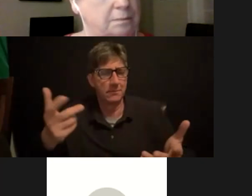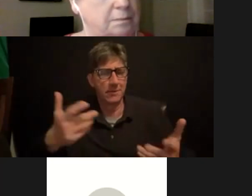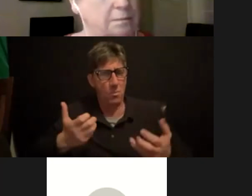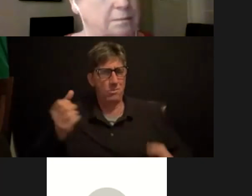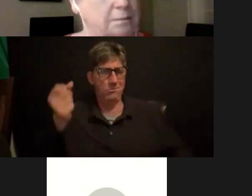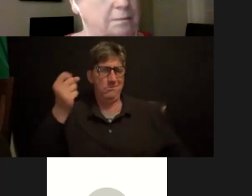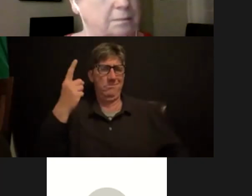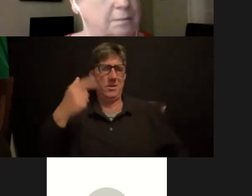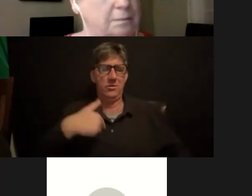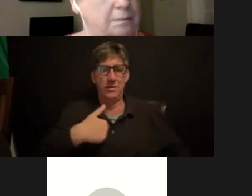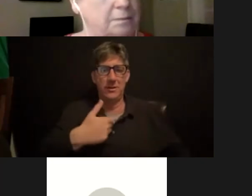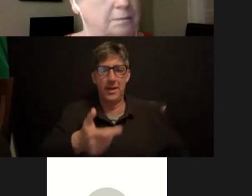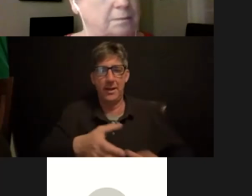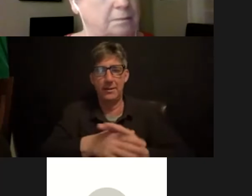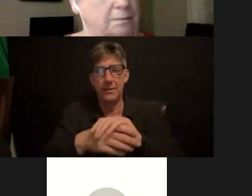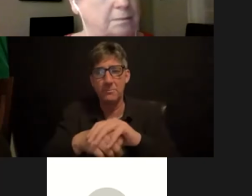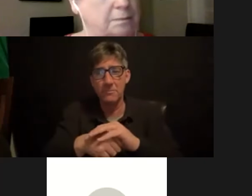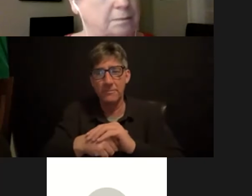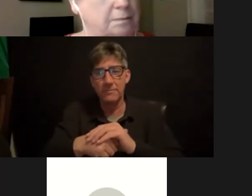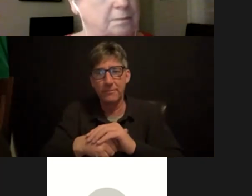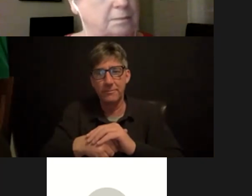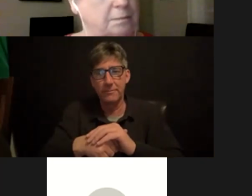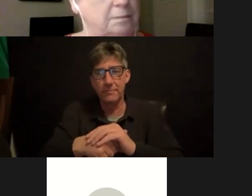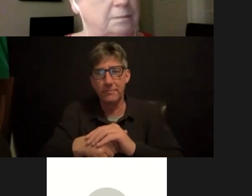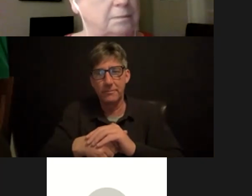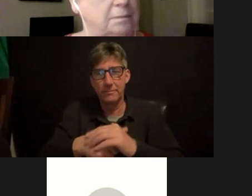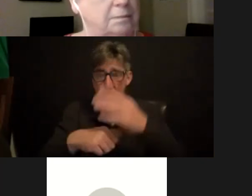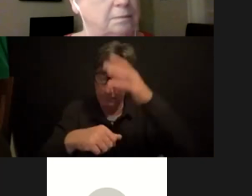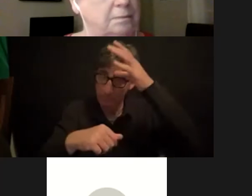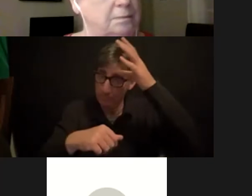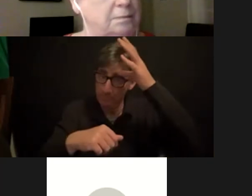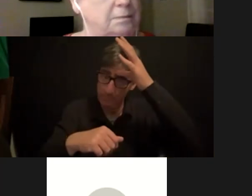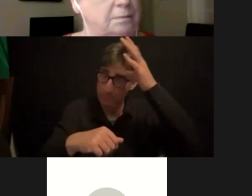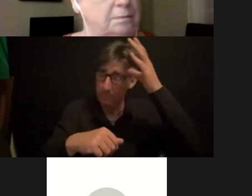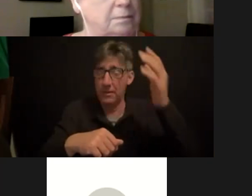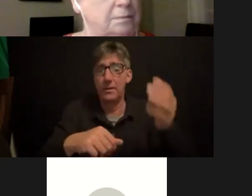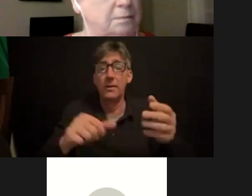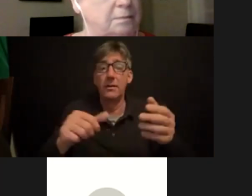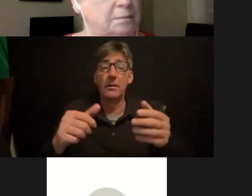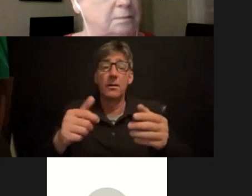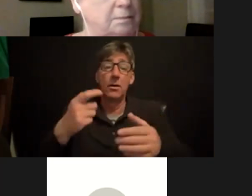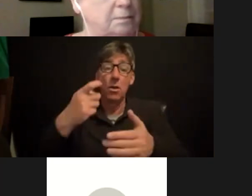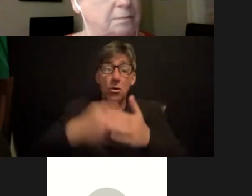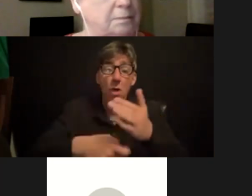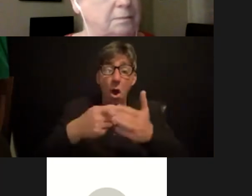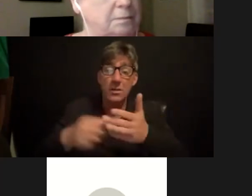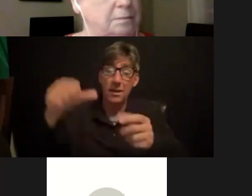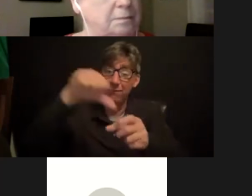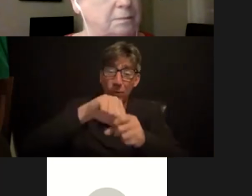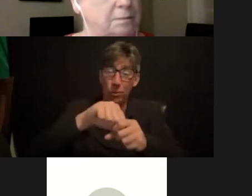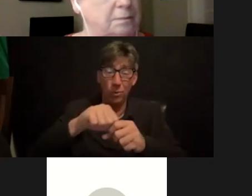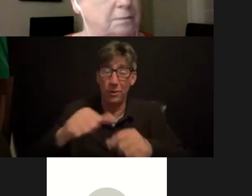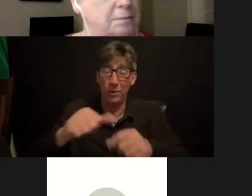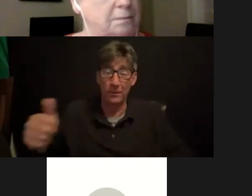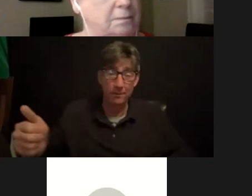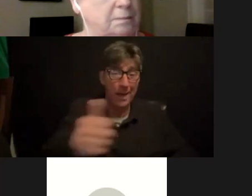you know, we feel as though that's the main cost, because the cost of fuel to stop at the station is really kind of